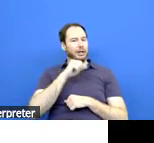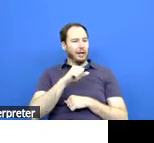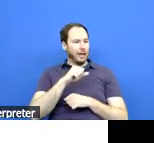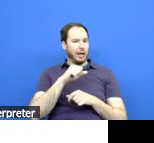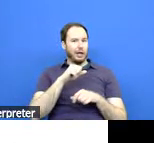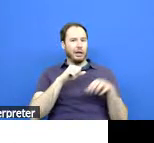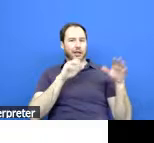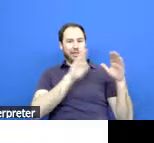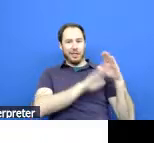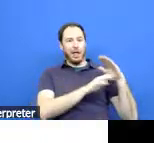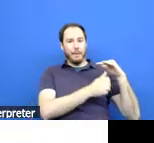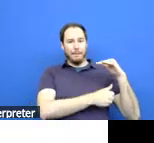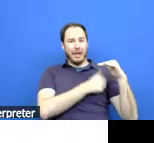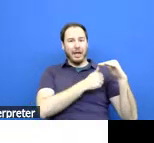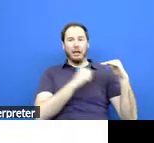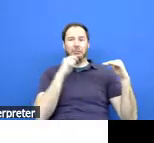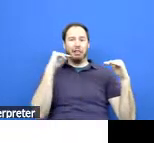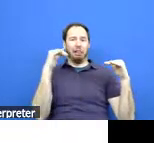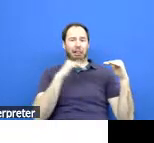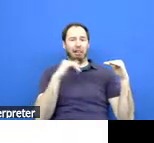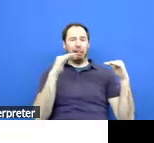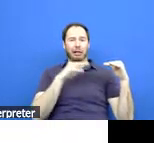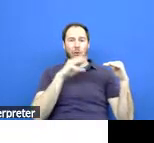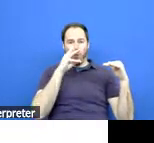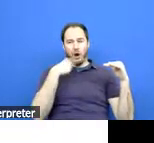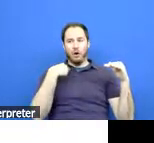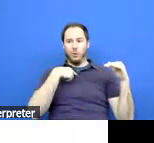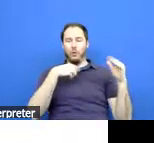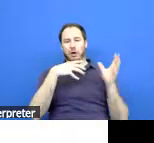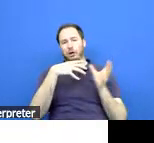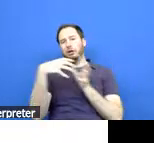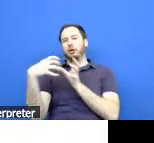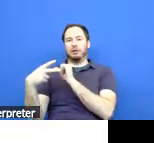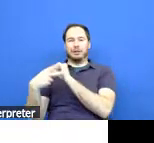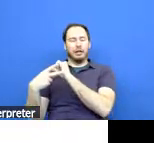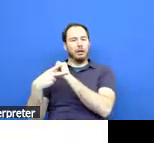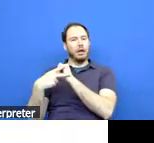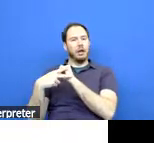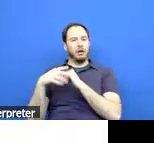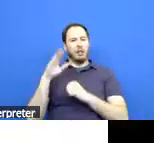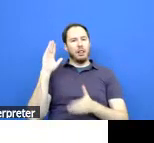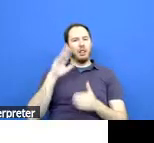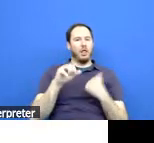basements, the less threat there is to those basement walls.